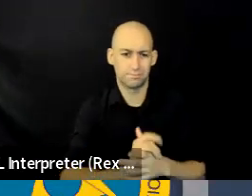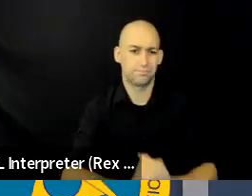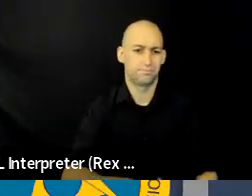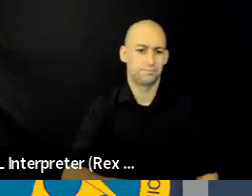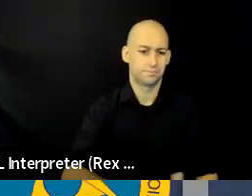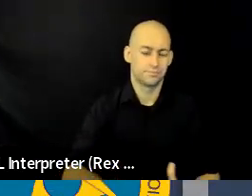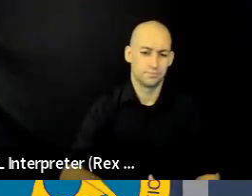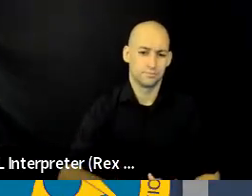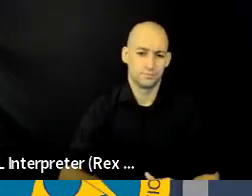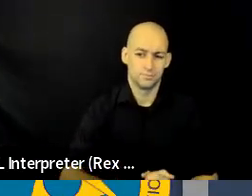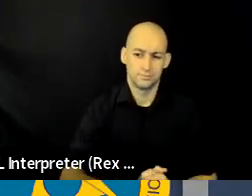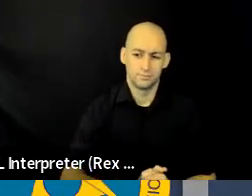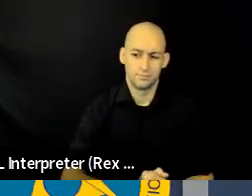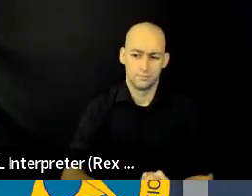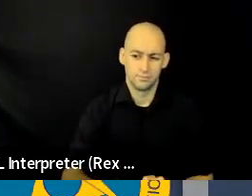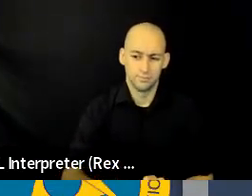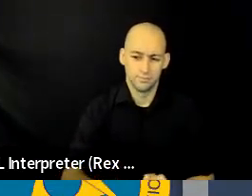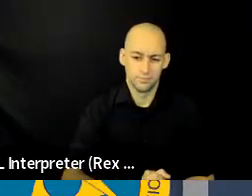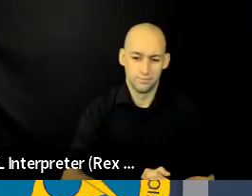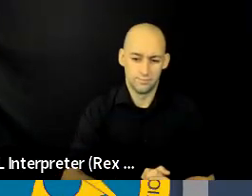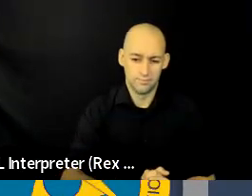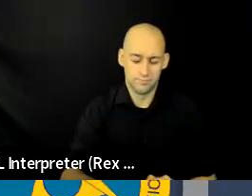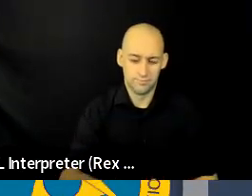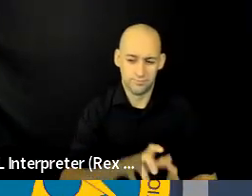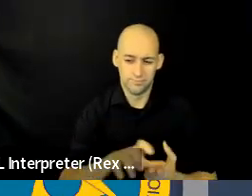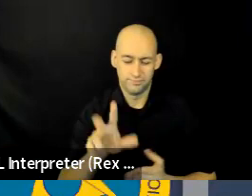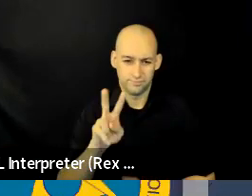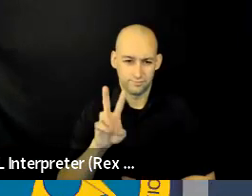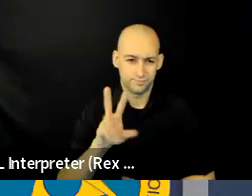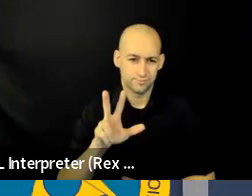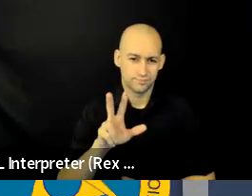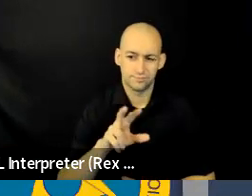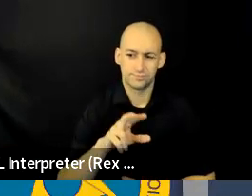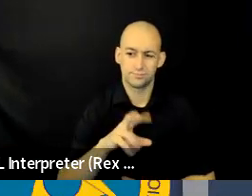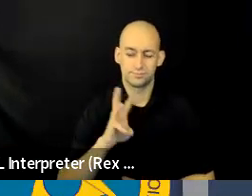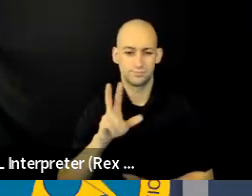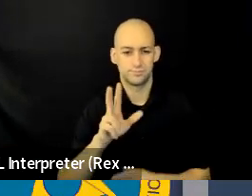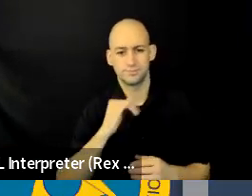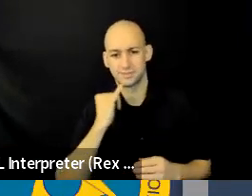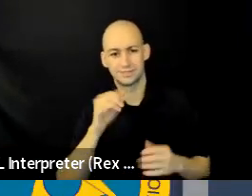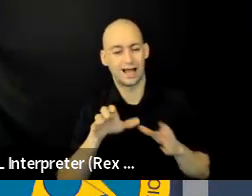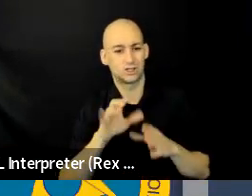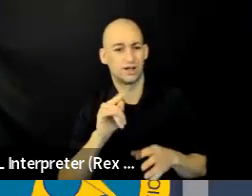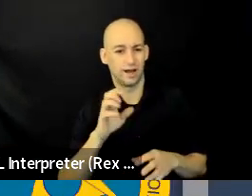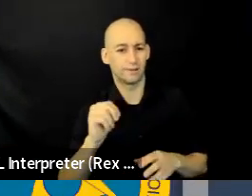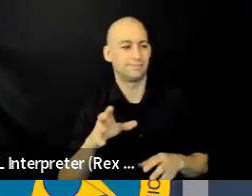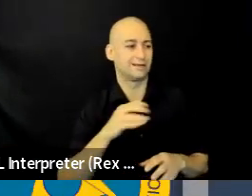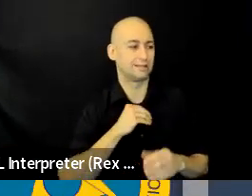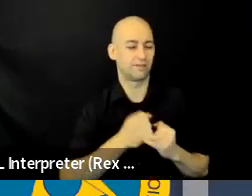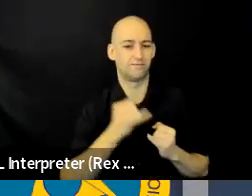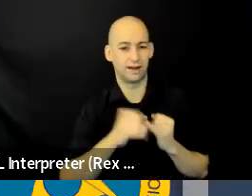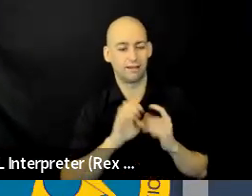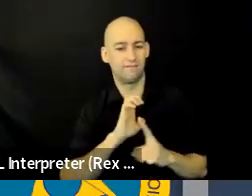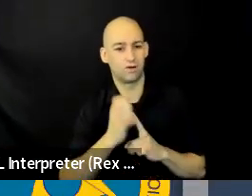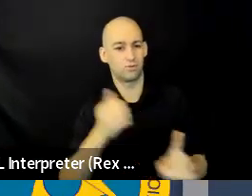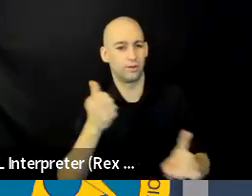Then we will move on to tab 63. Cherry. Tab 63 is an action item to accept the final environmental